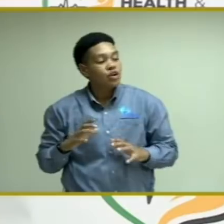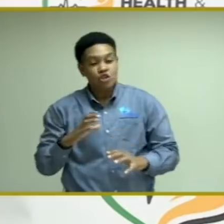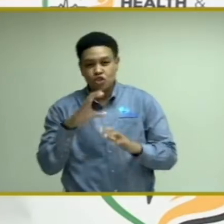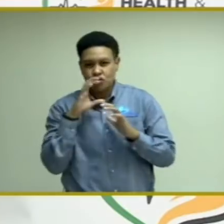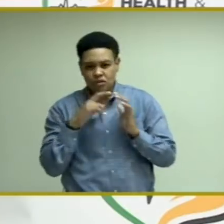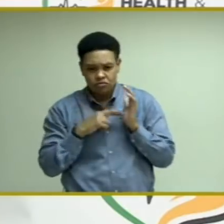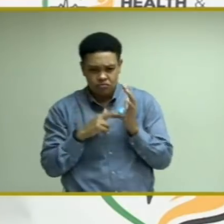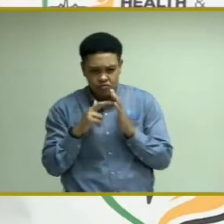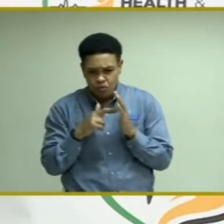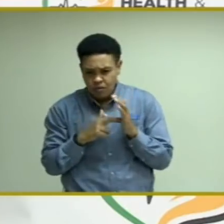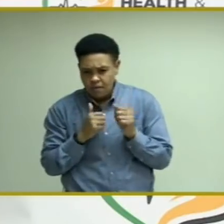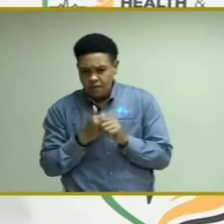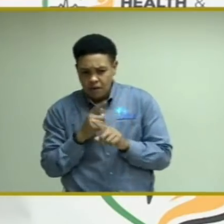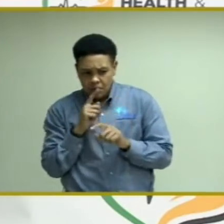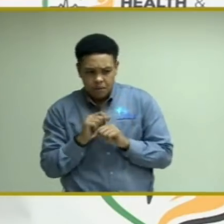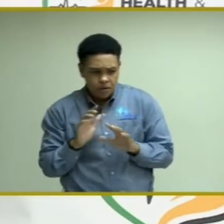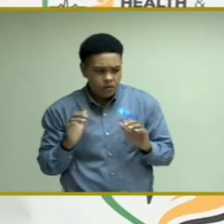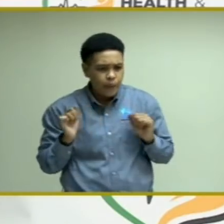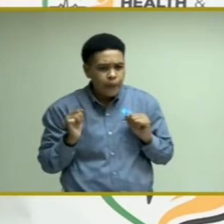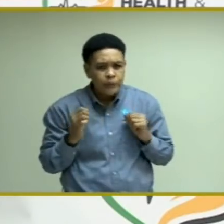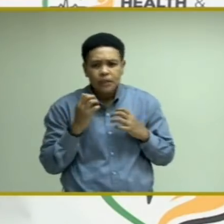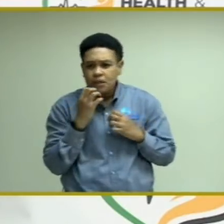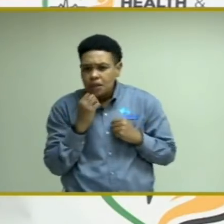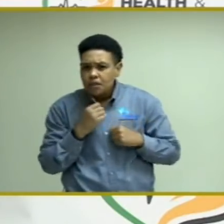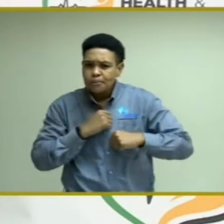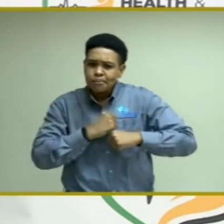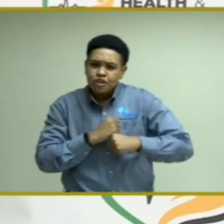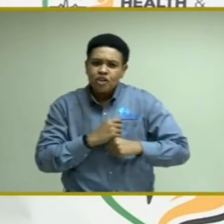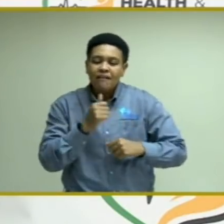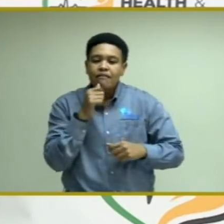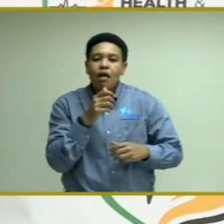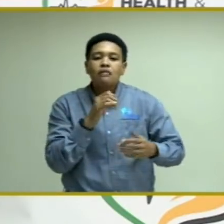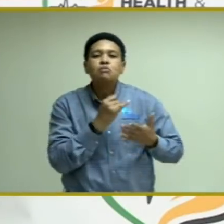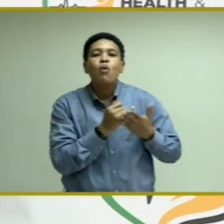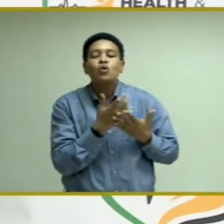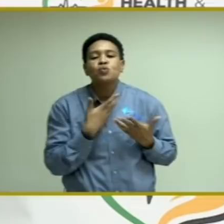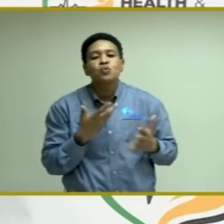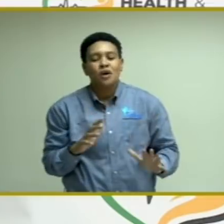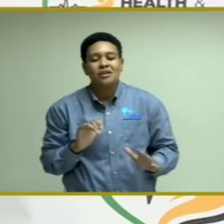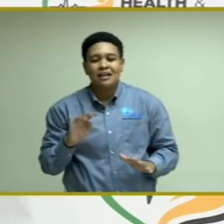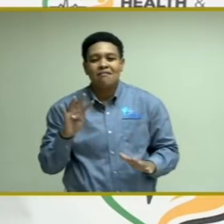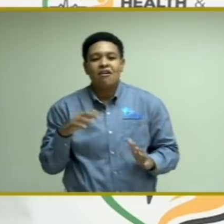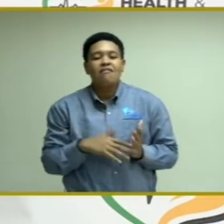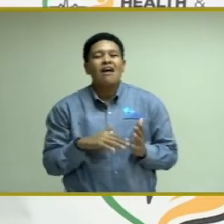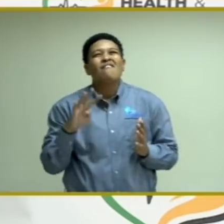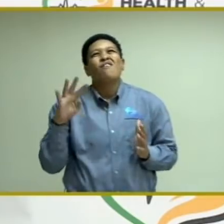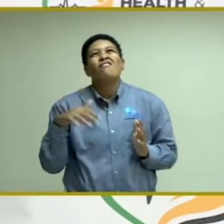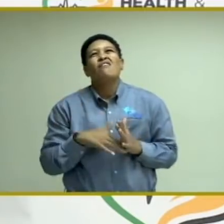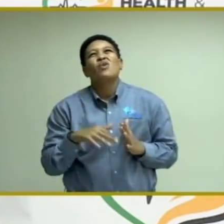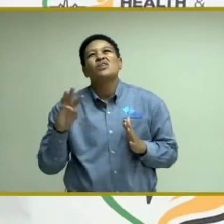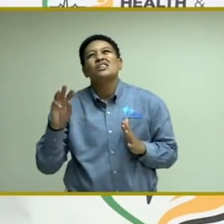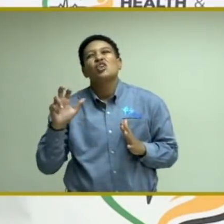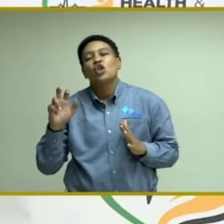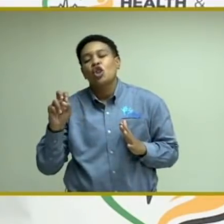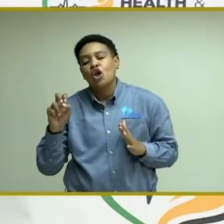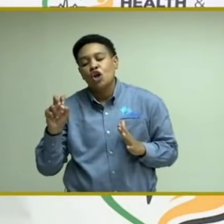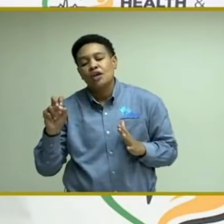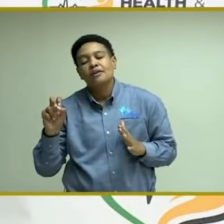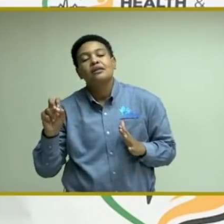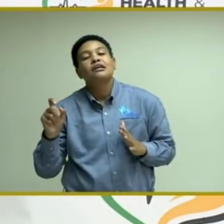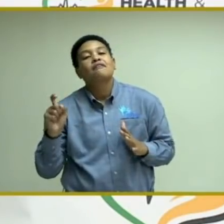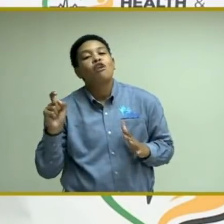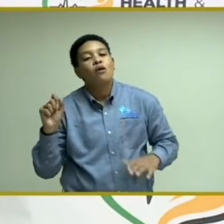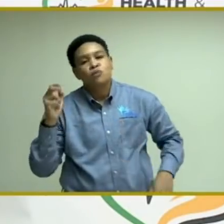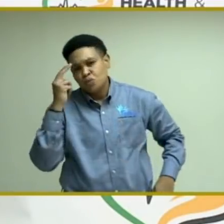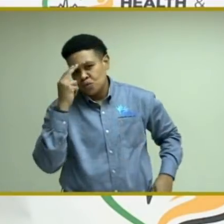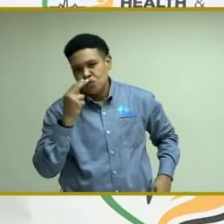guidelines to ensure its preservation and integrity. So that would be 45,630 doses